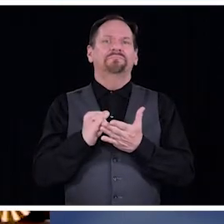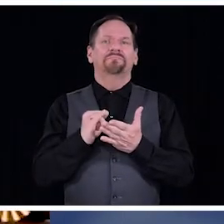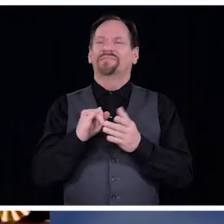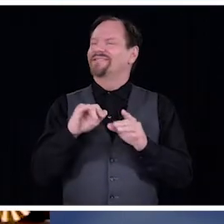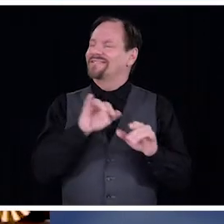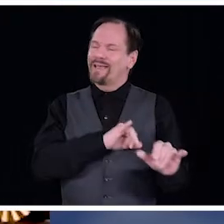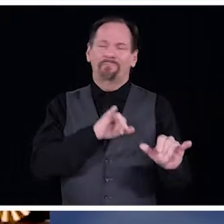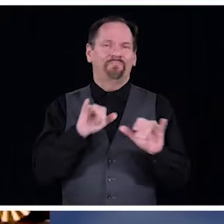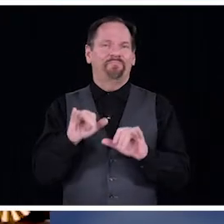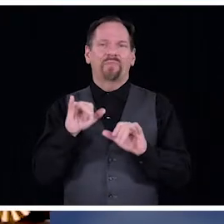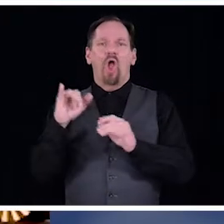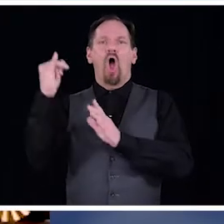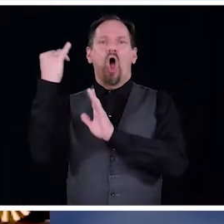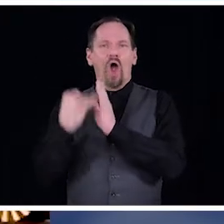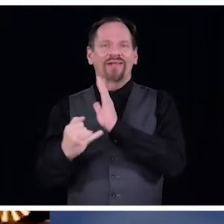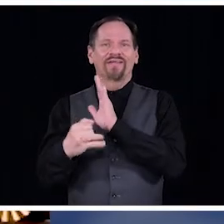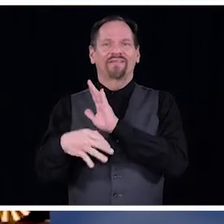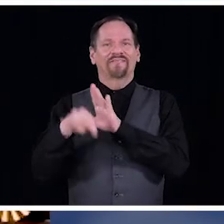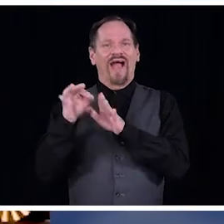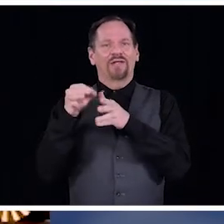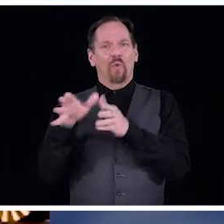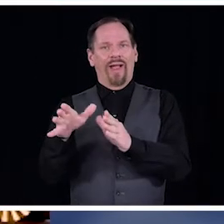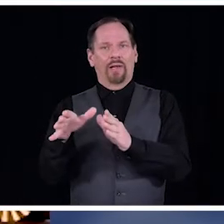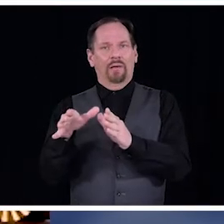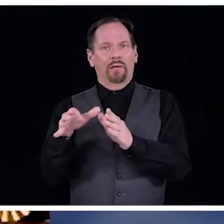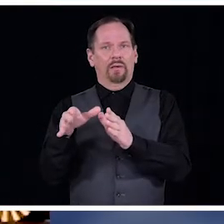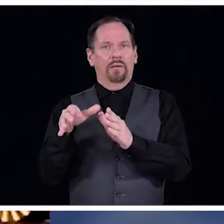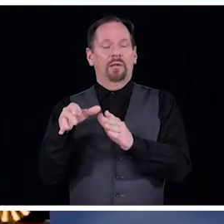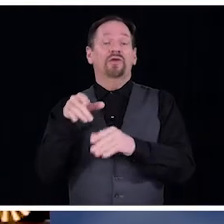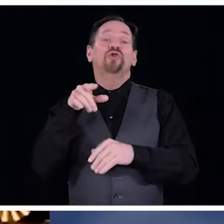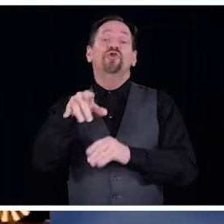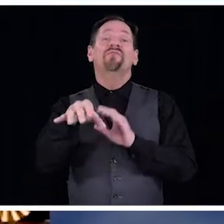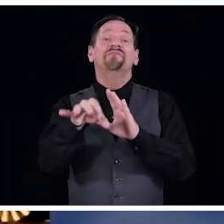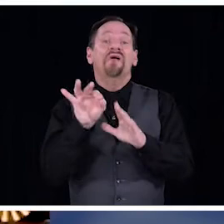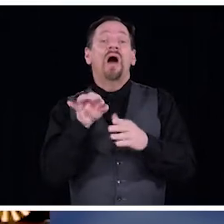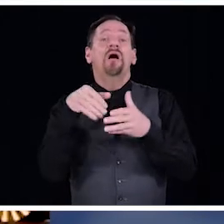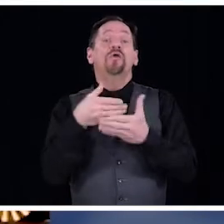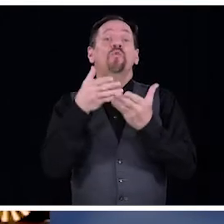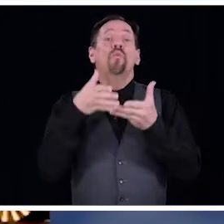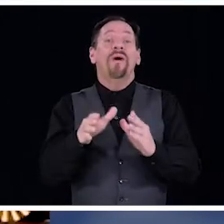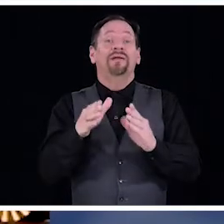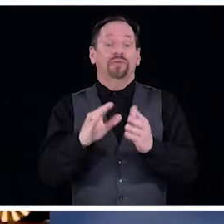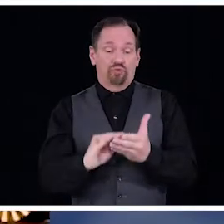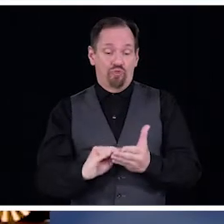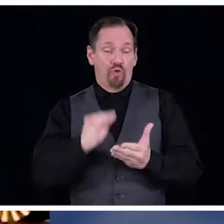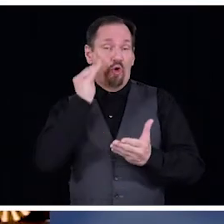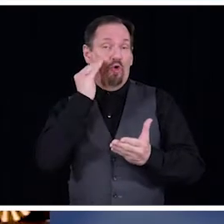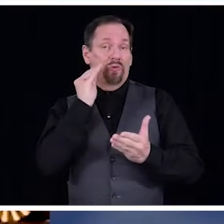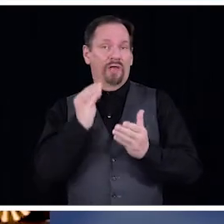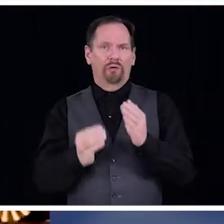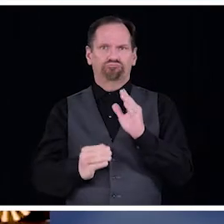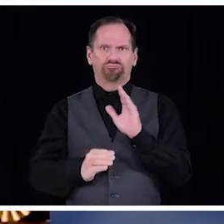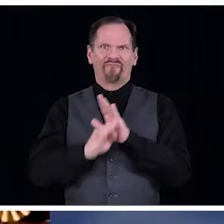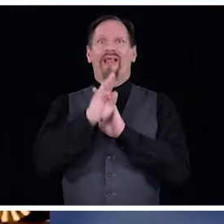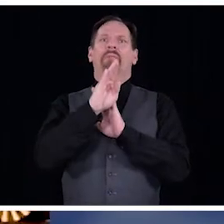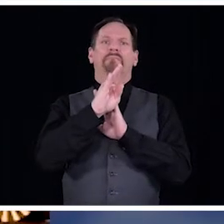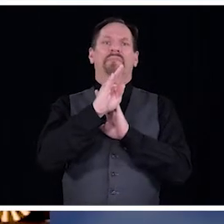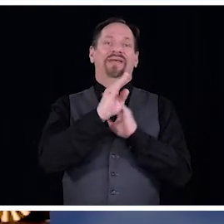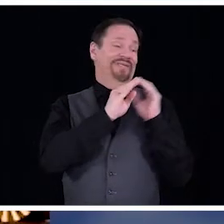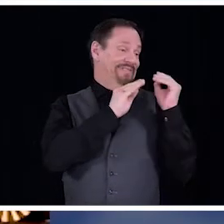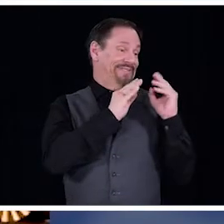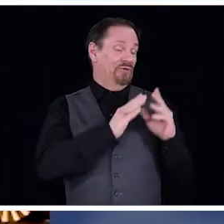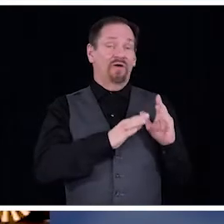way. You found new ways in the last 2 months to continue to learn and to grow. Faculty found new ways to